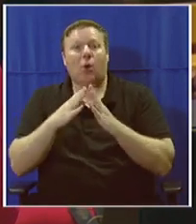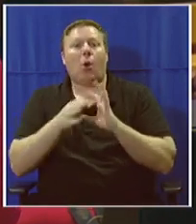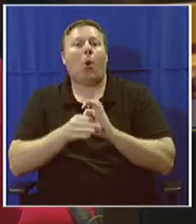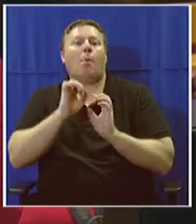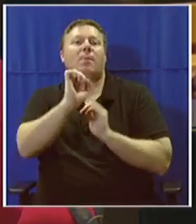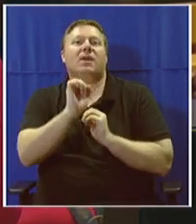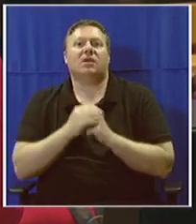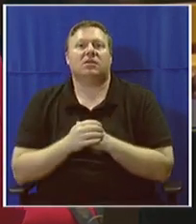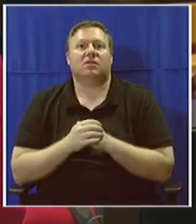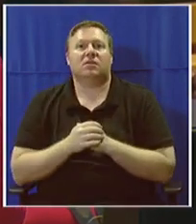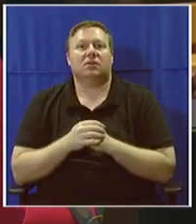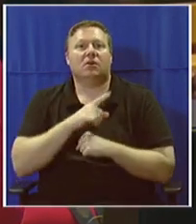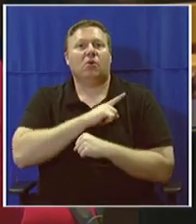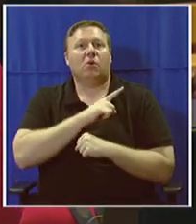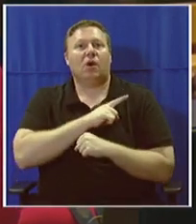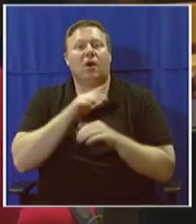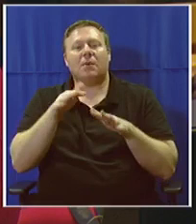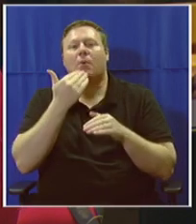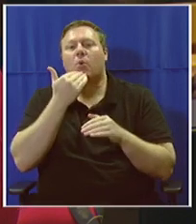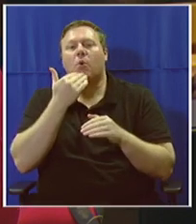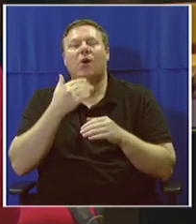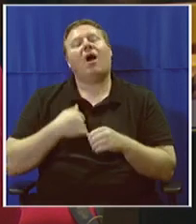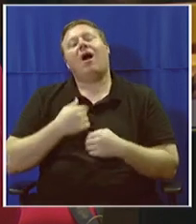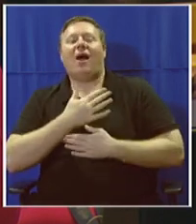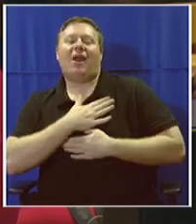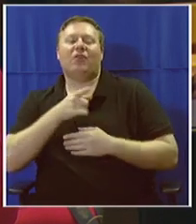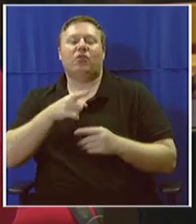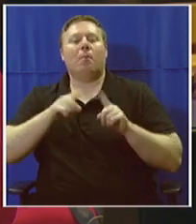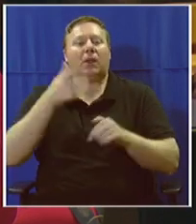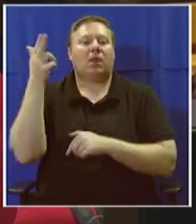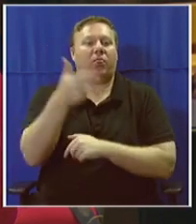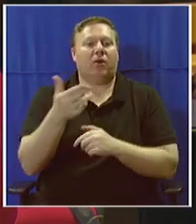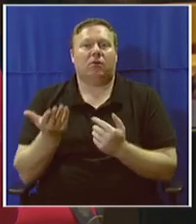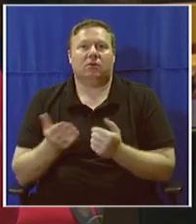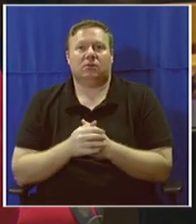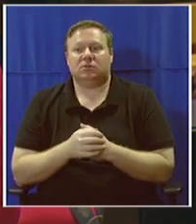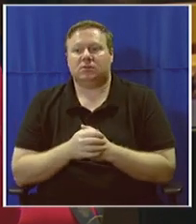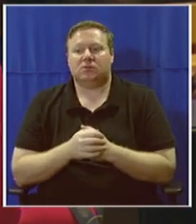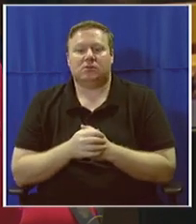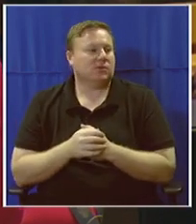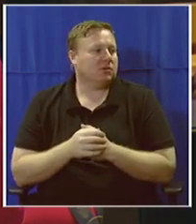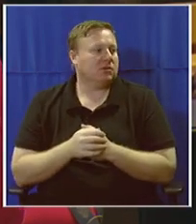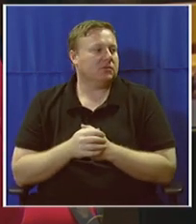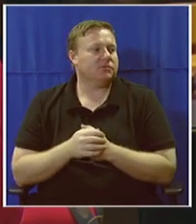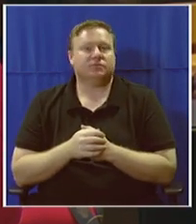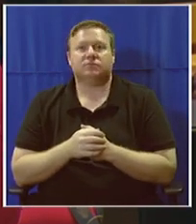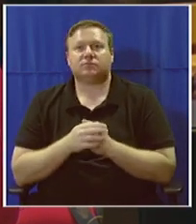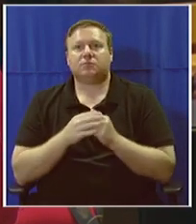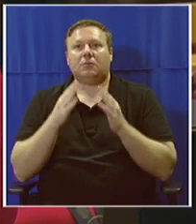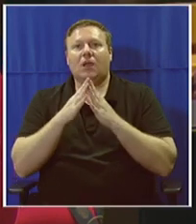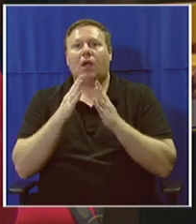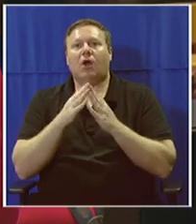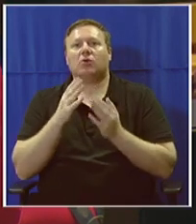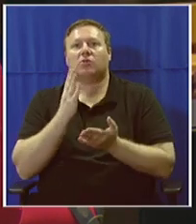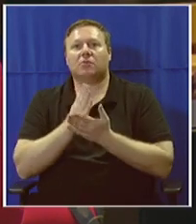because of it, of the people who claims to love them, and yet they kill them. The House must send condolences to the Ntanga and Kaula's families,